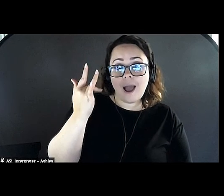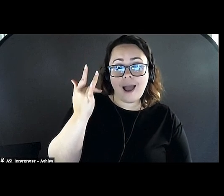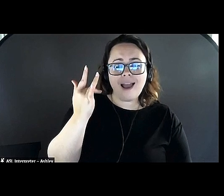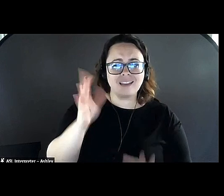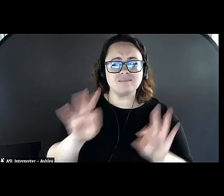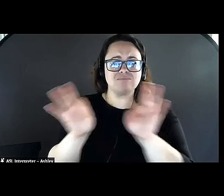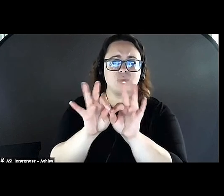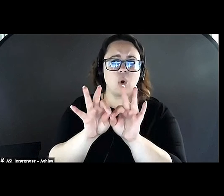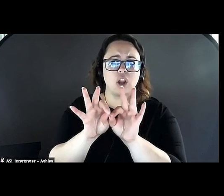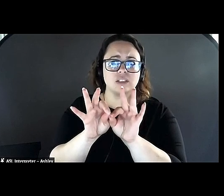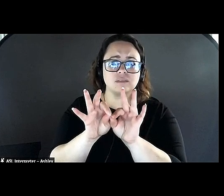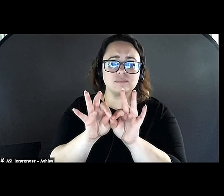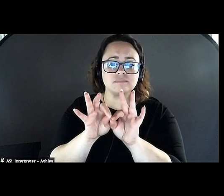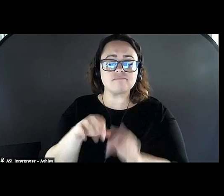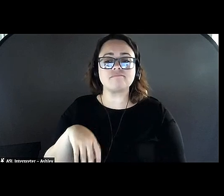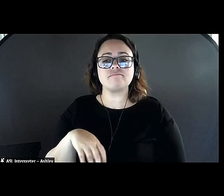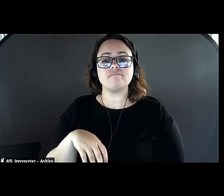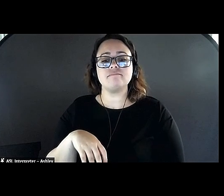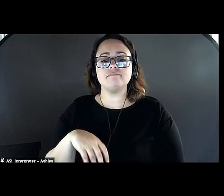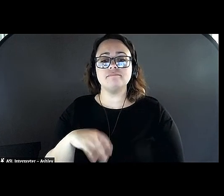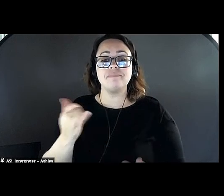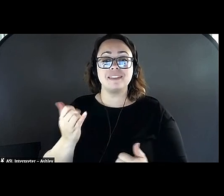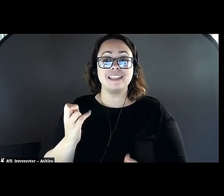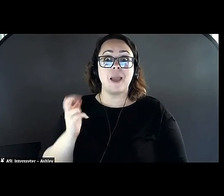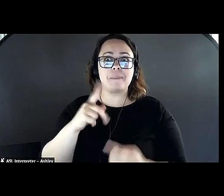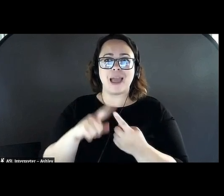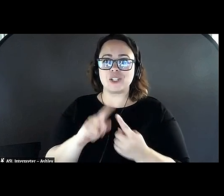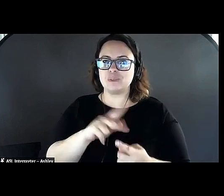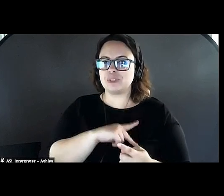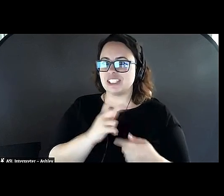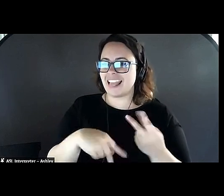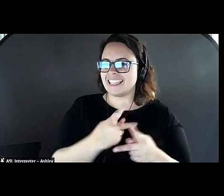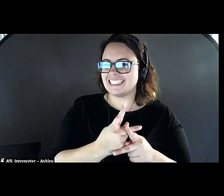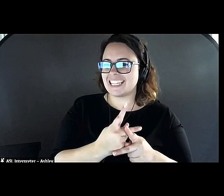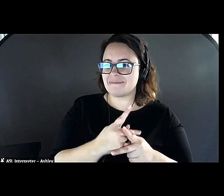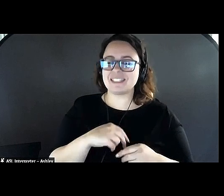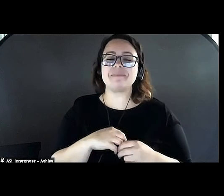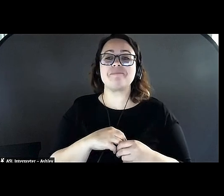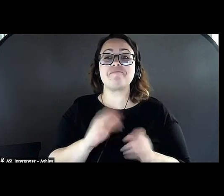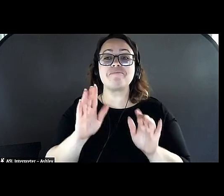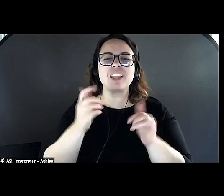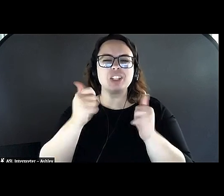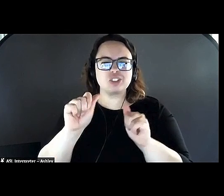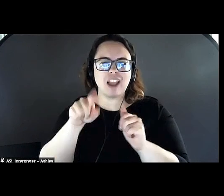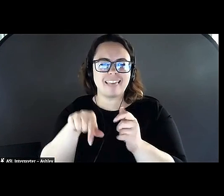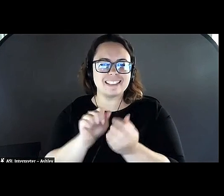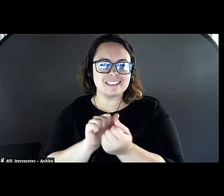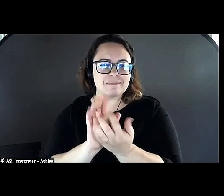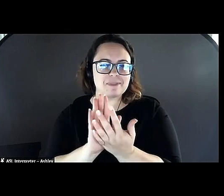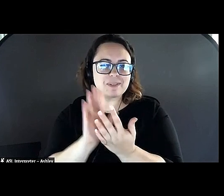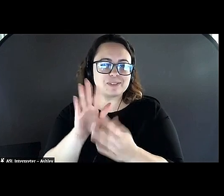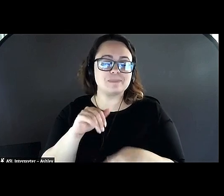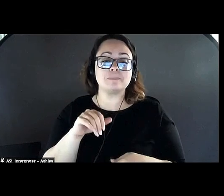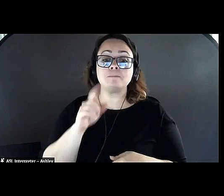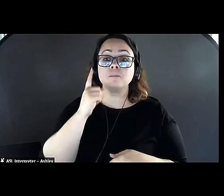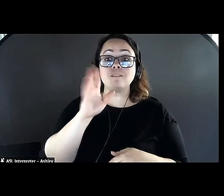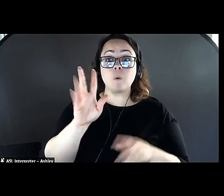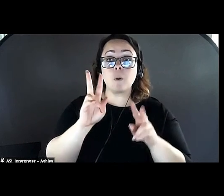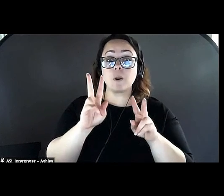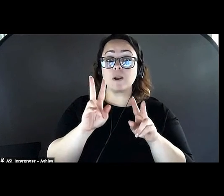matters. Now back to the personality types. Try this approach. For your